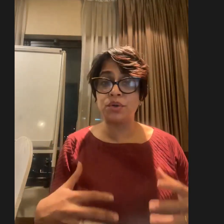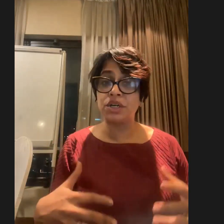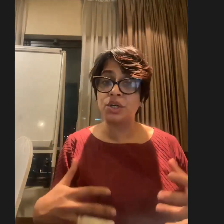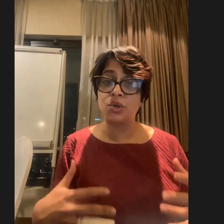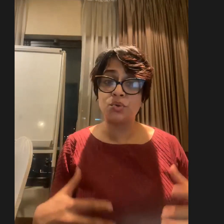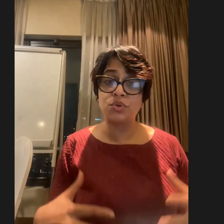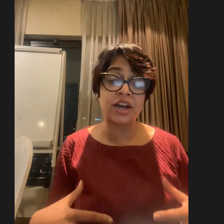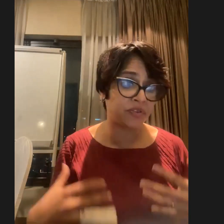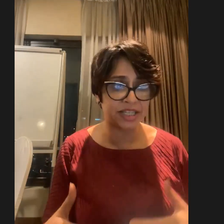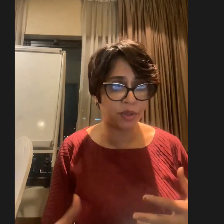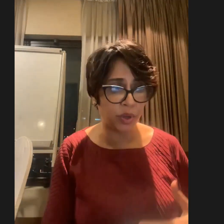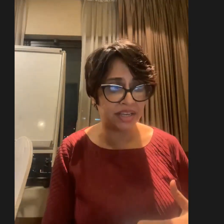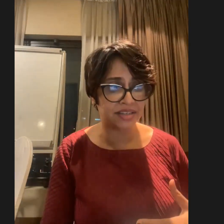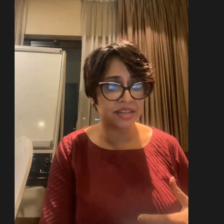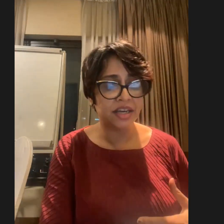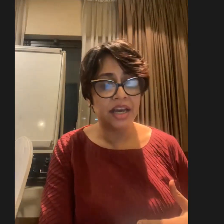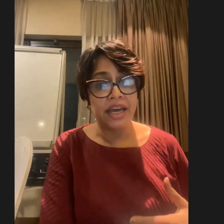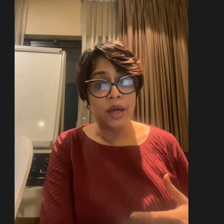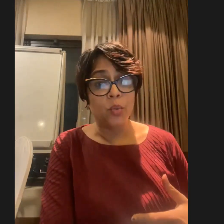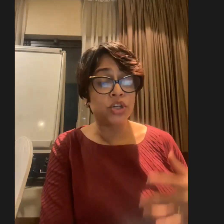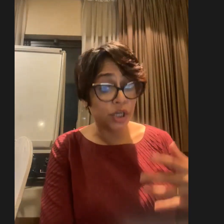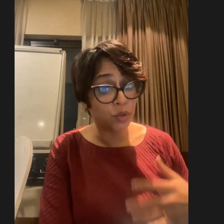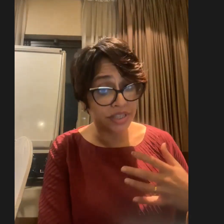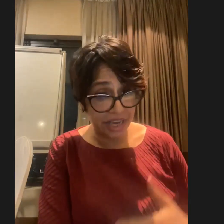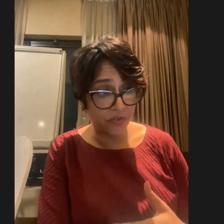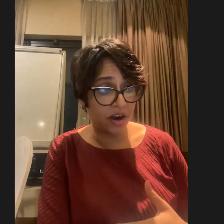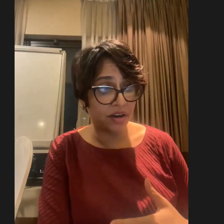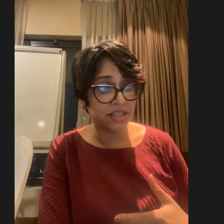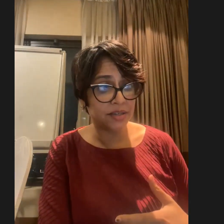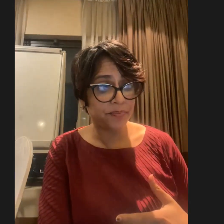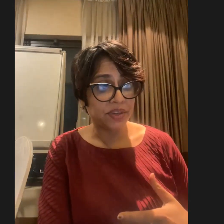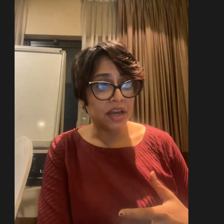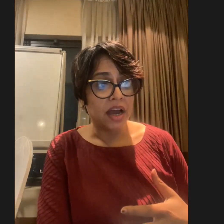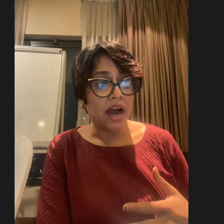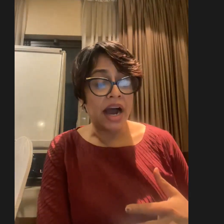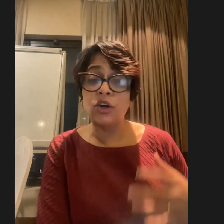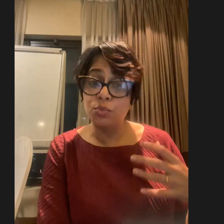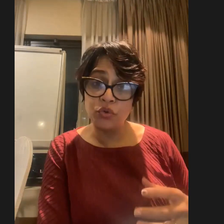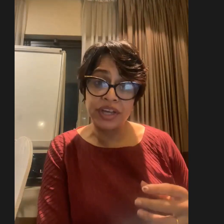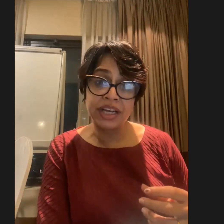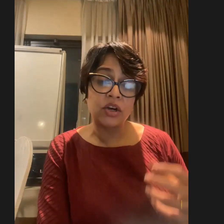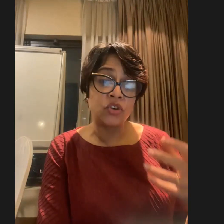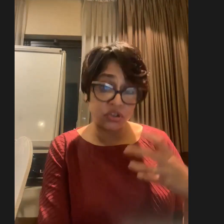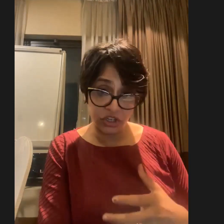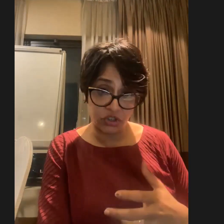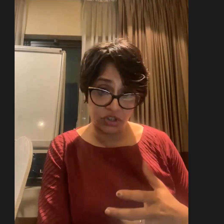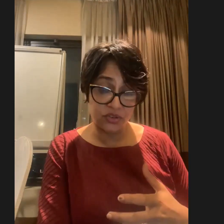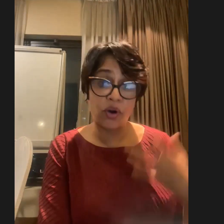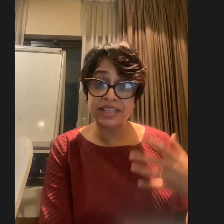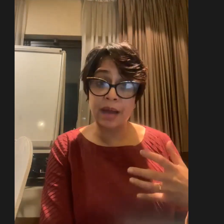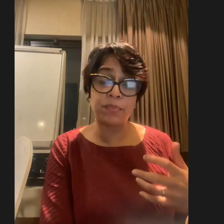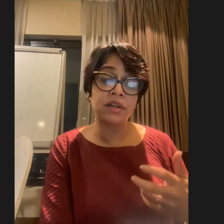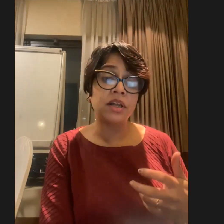can be distributed using a range of accessible ways, which include safeguards and